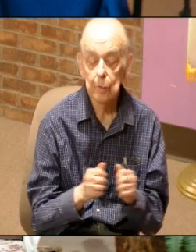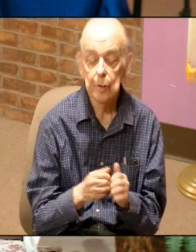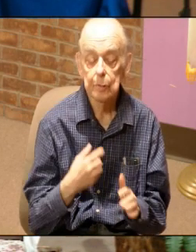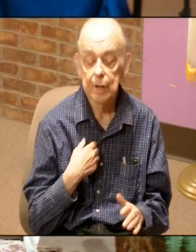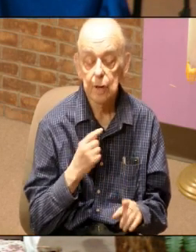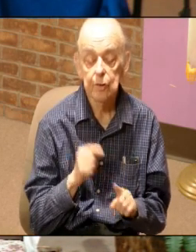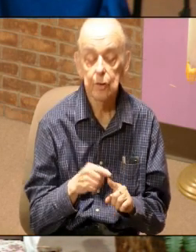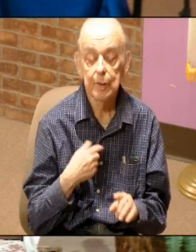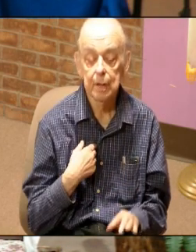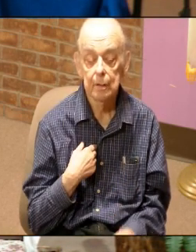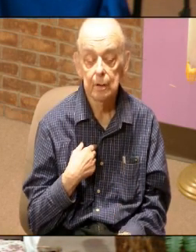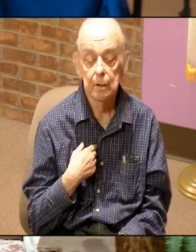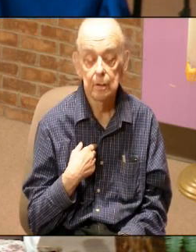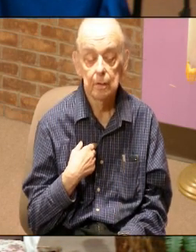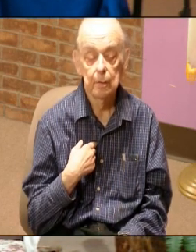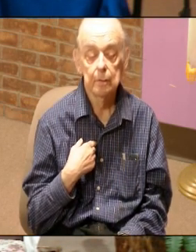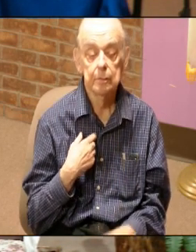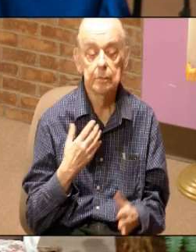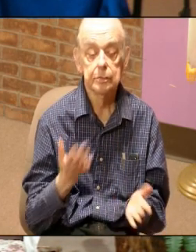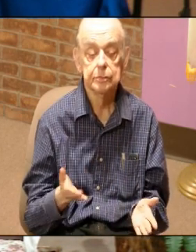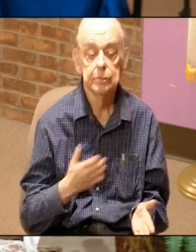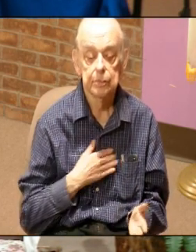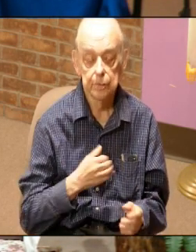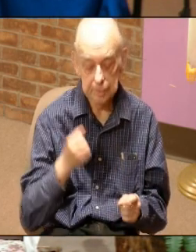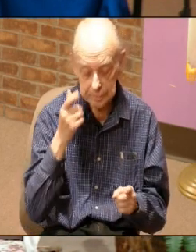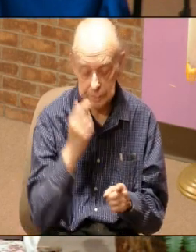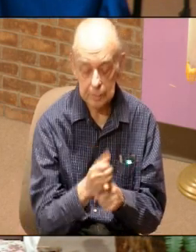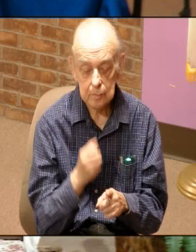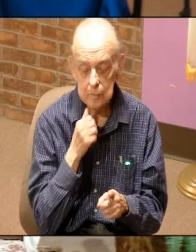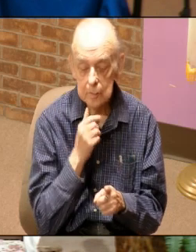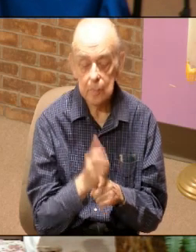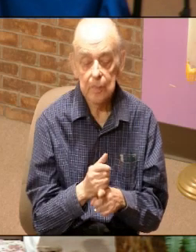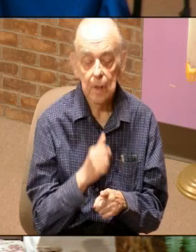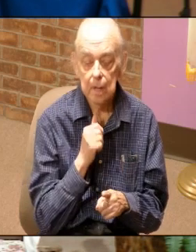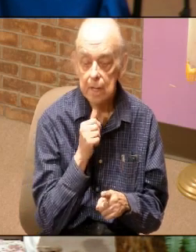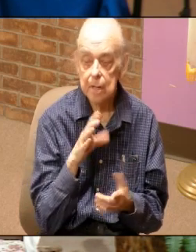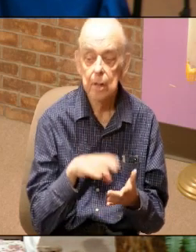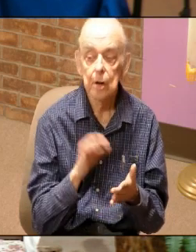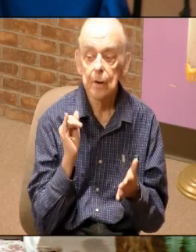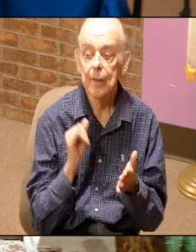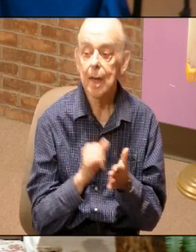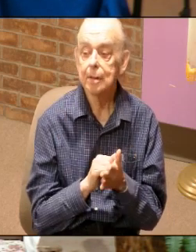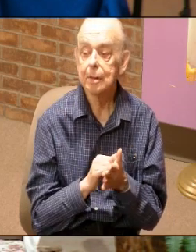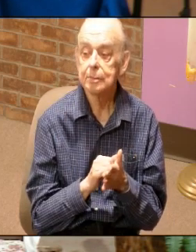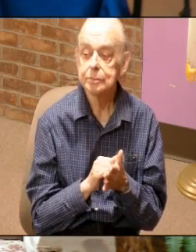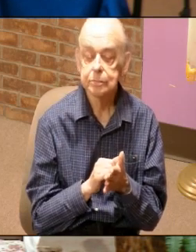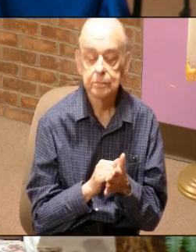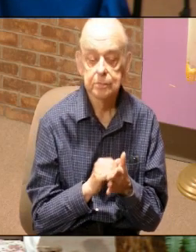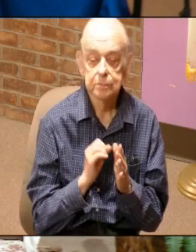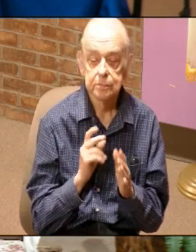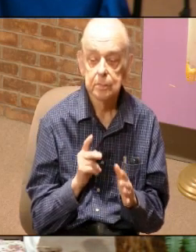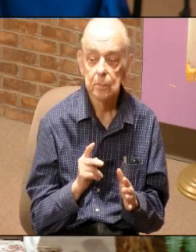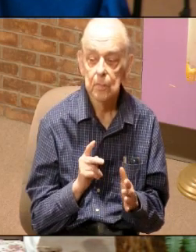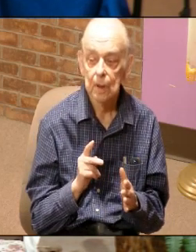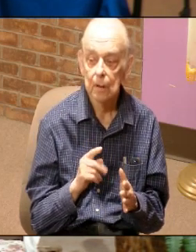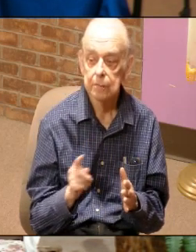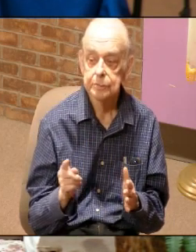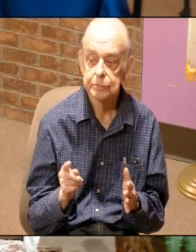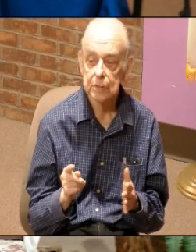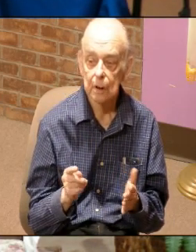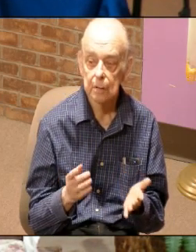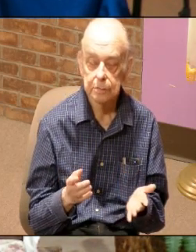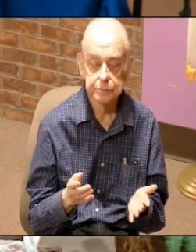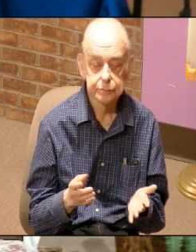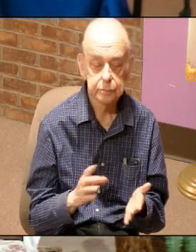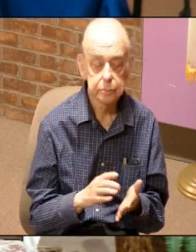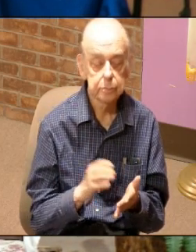Okay. The rest of my brothers and sisters did not learn that. Okay. They just